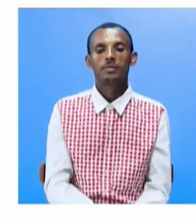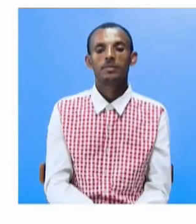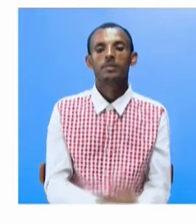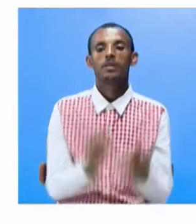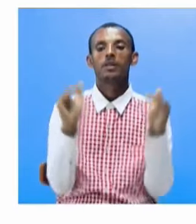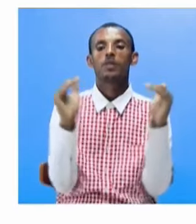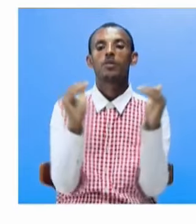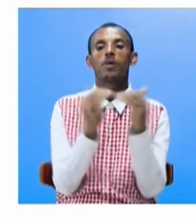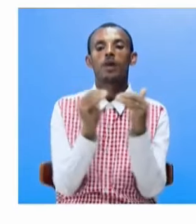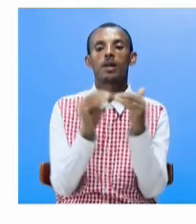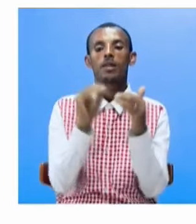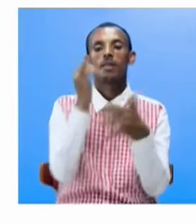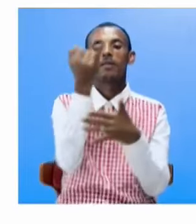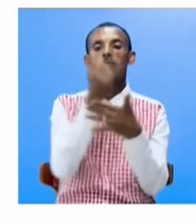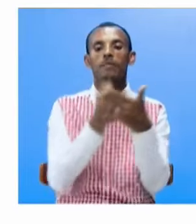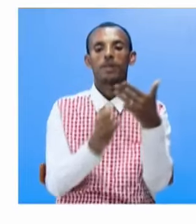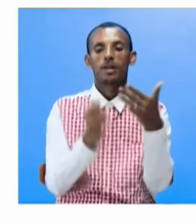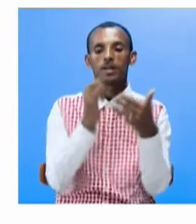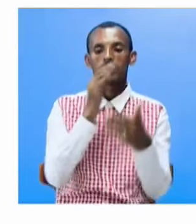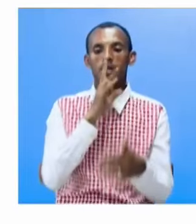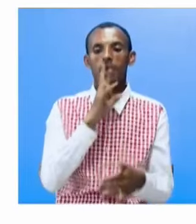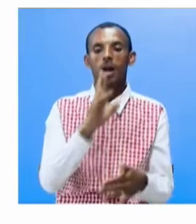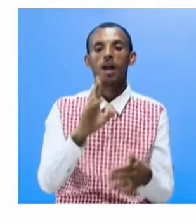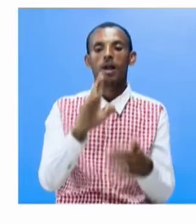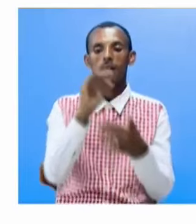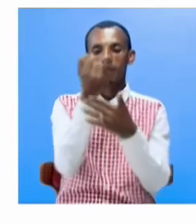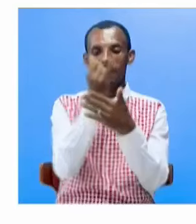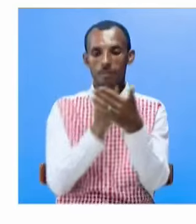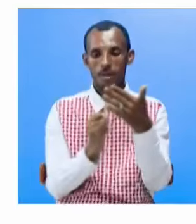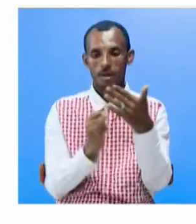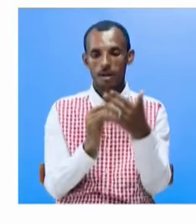congruent figures are figures